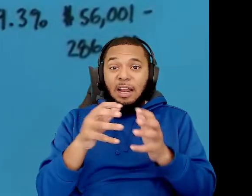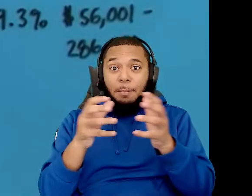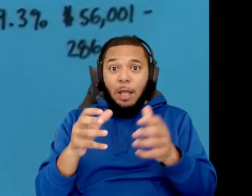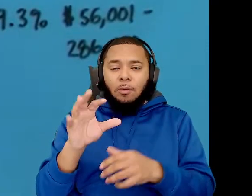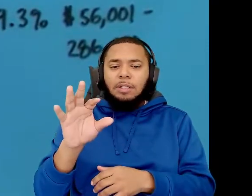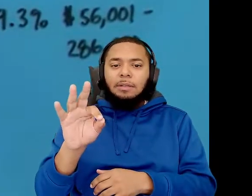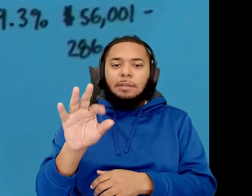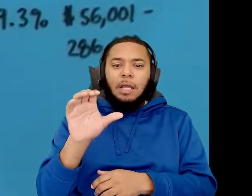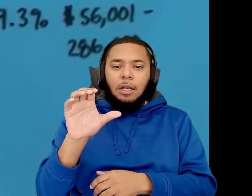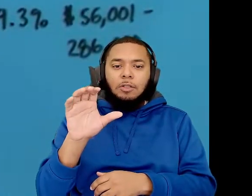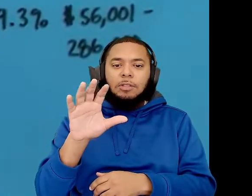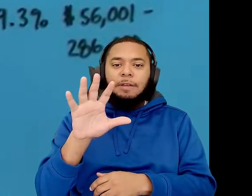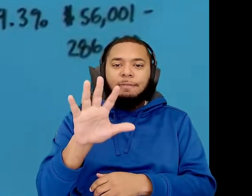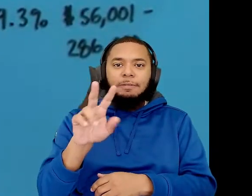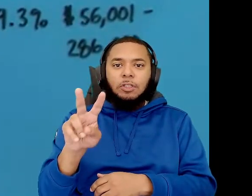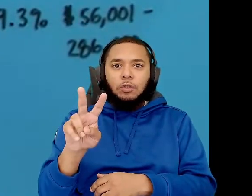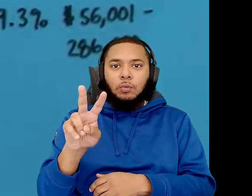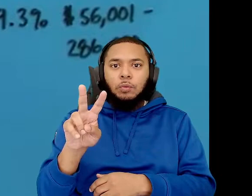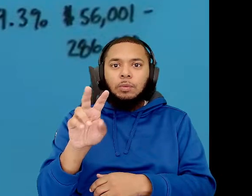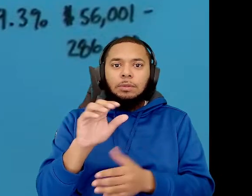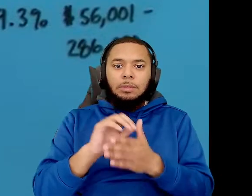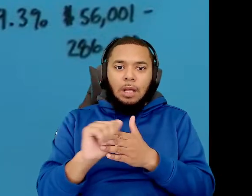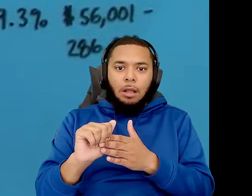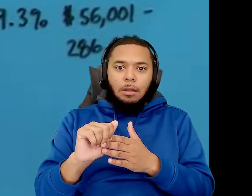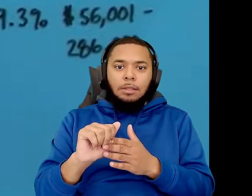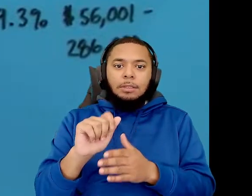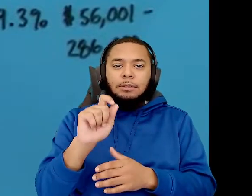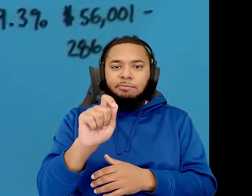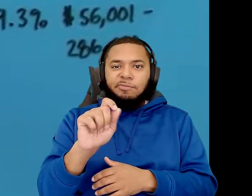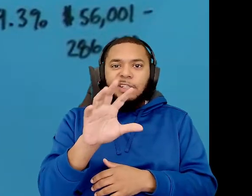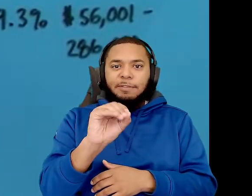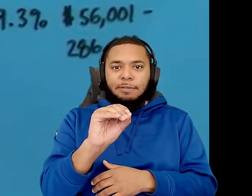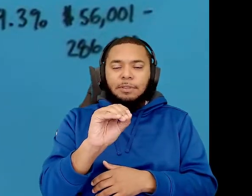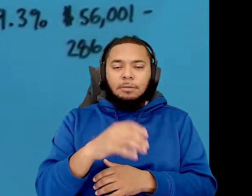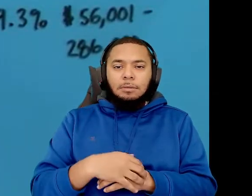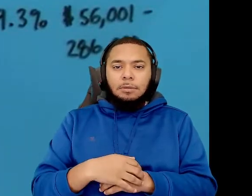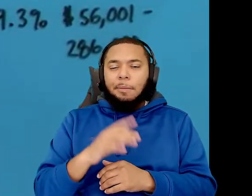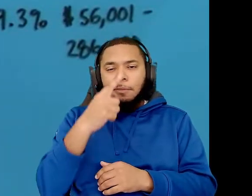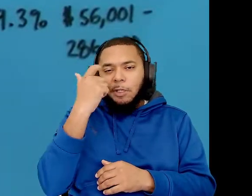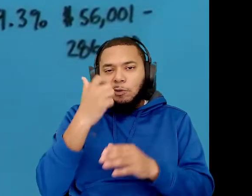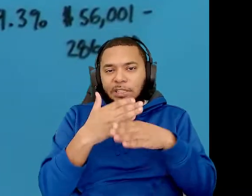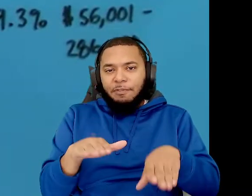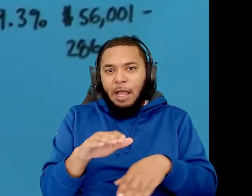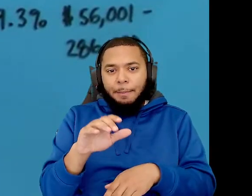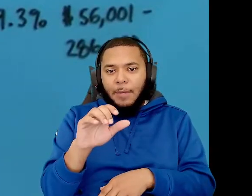$952.50. You just divide by 10. So we have